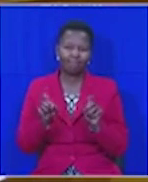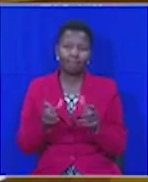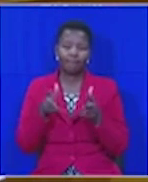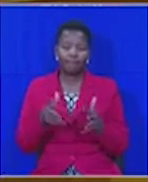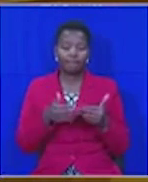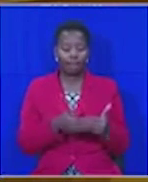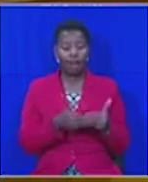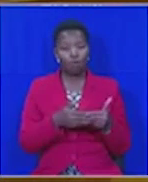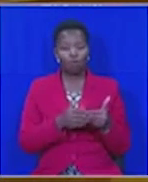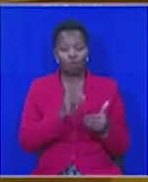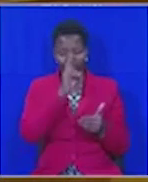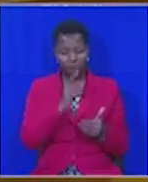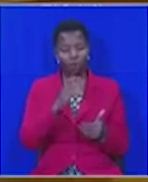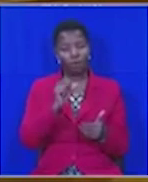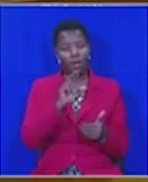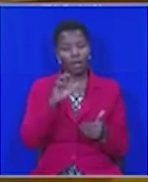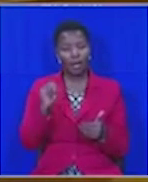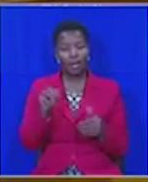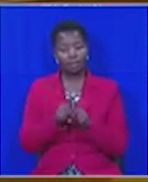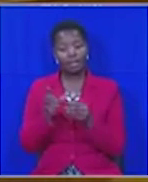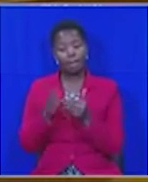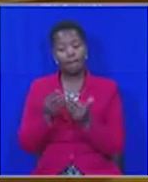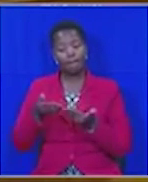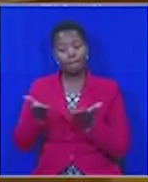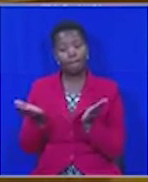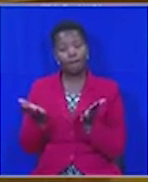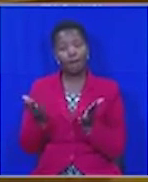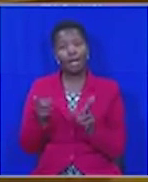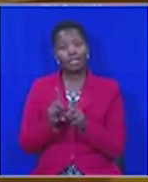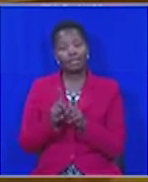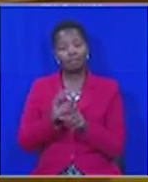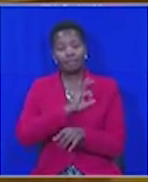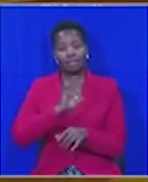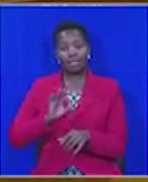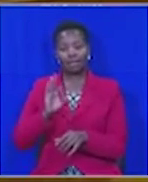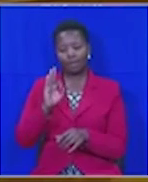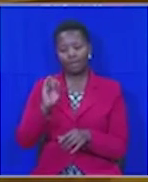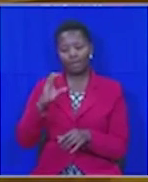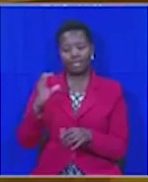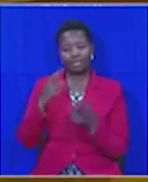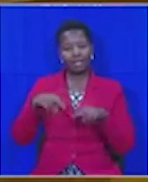Honorable Karim and the members of the committee and the officials of the FIC and the National Treasury